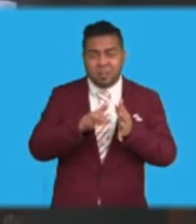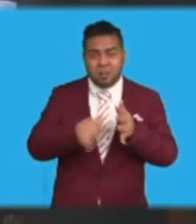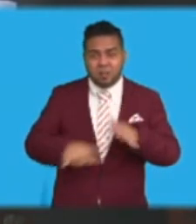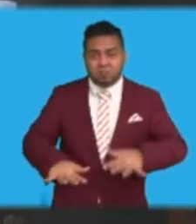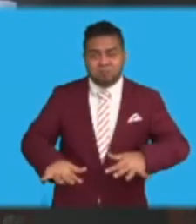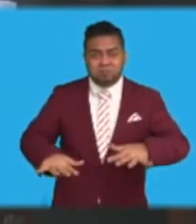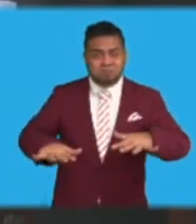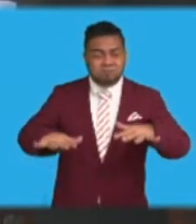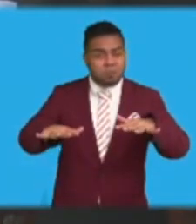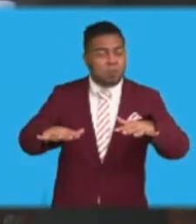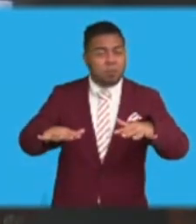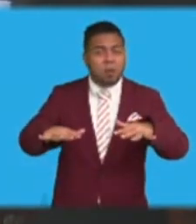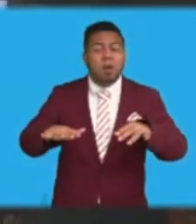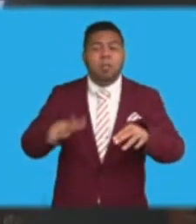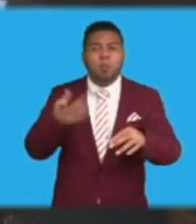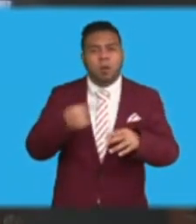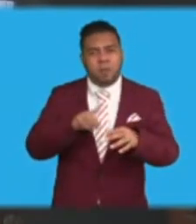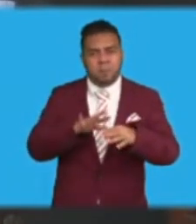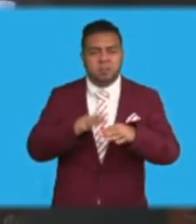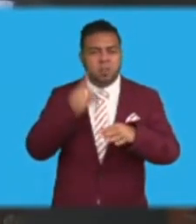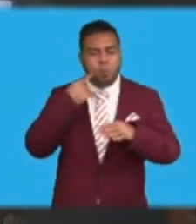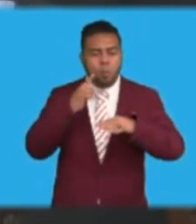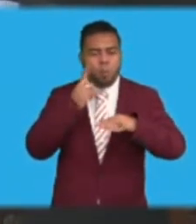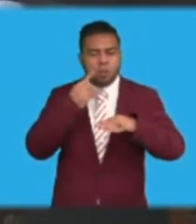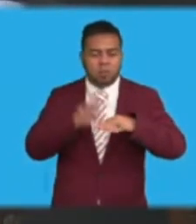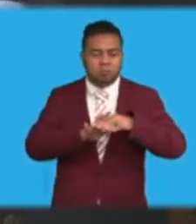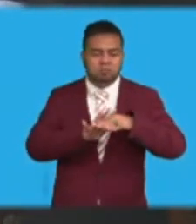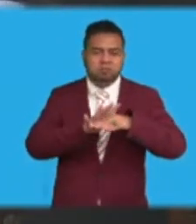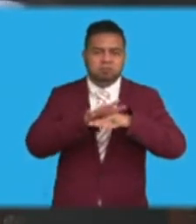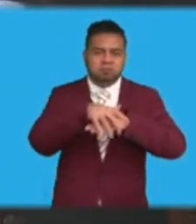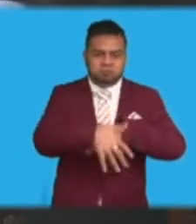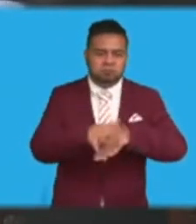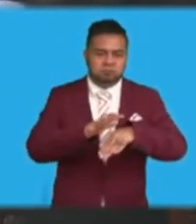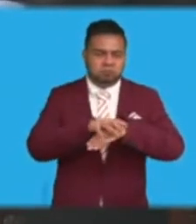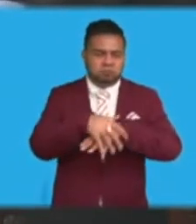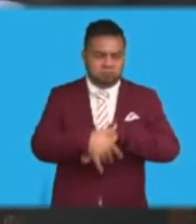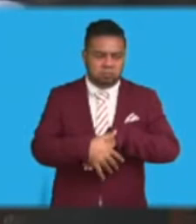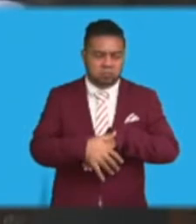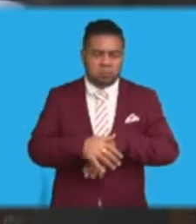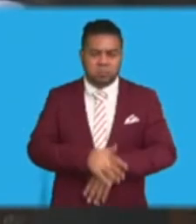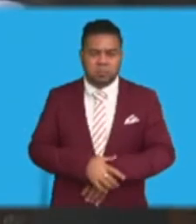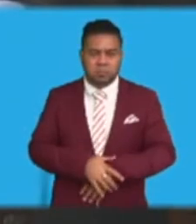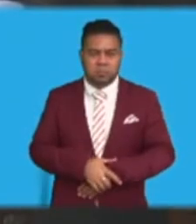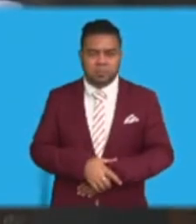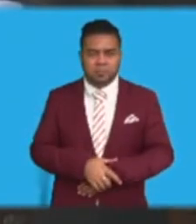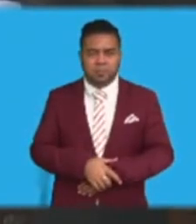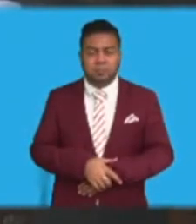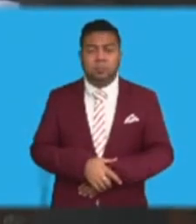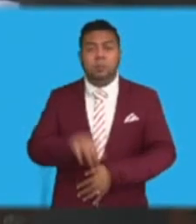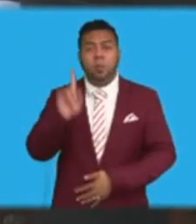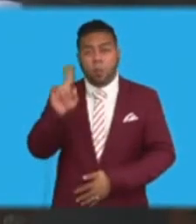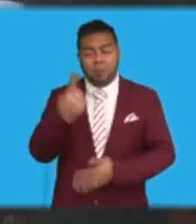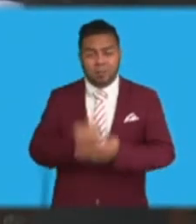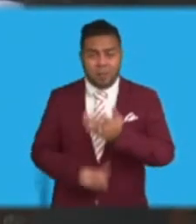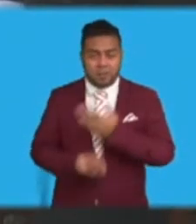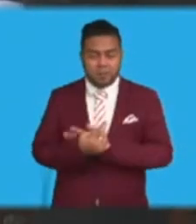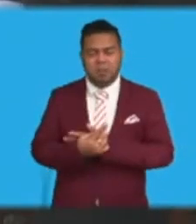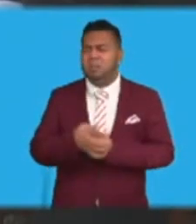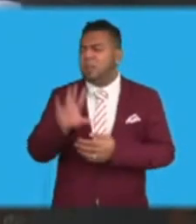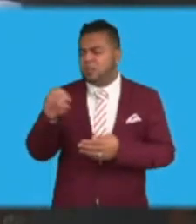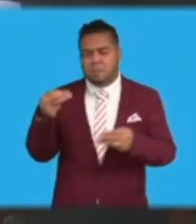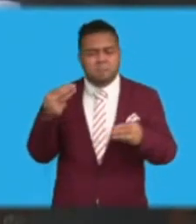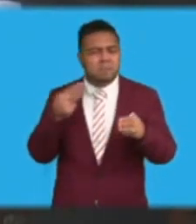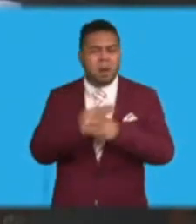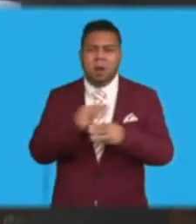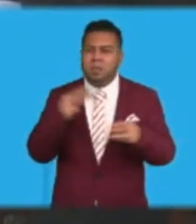creeks and overflows onto nearby farms, Madam Speaker. And once that happens, Madam Speaker, it takes months and